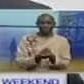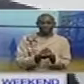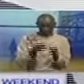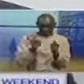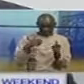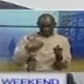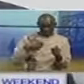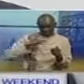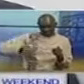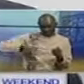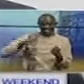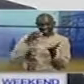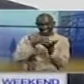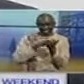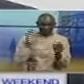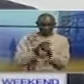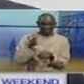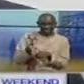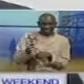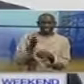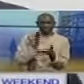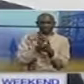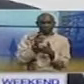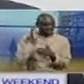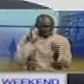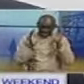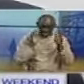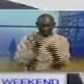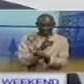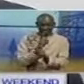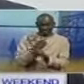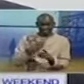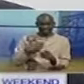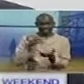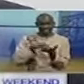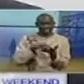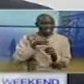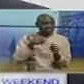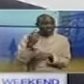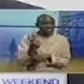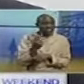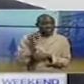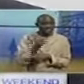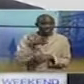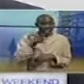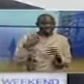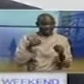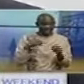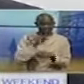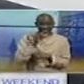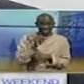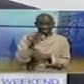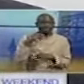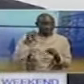deal with the backlog in the judiciary in terms of hearing of cases. I don't think that come January, the Judicial Service Commission will